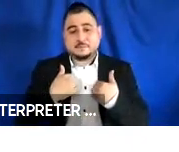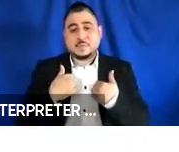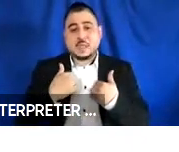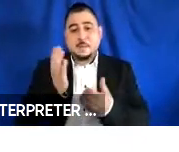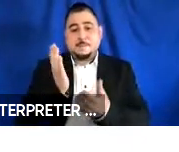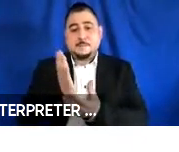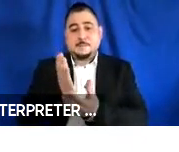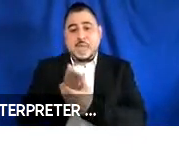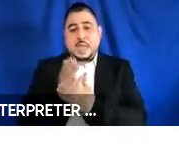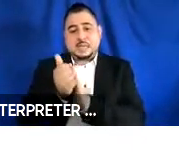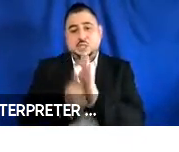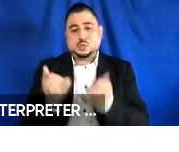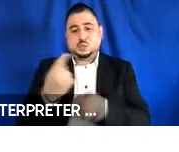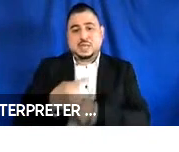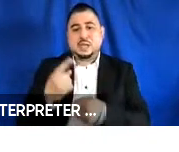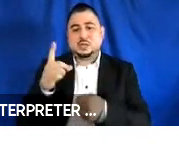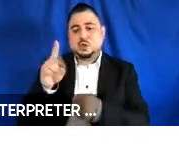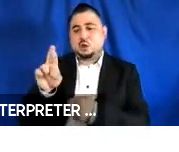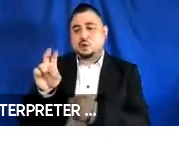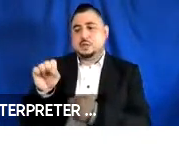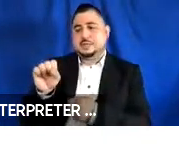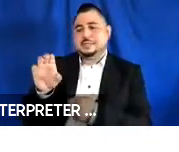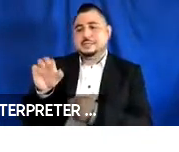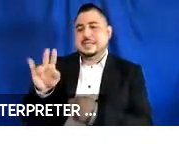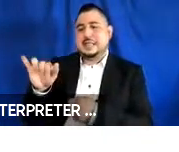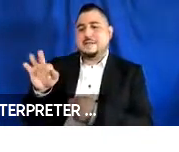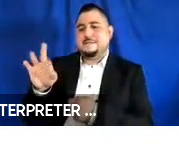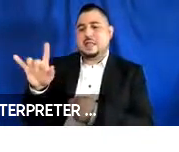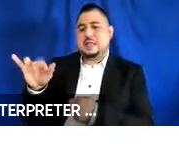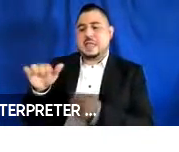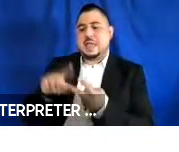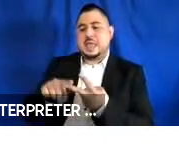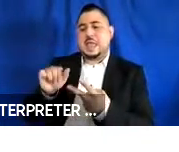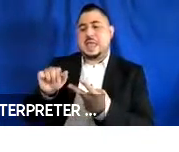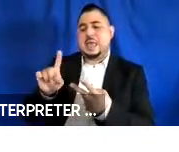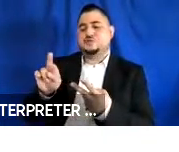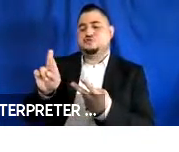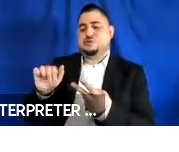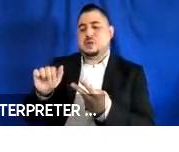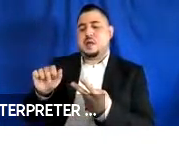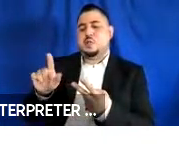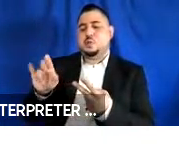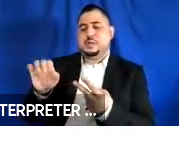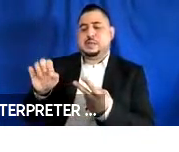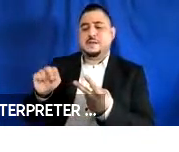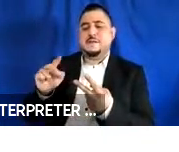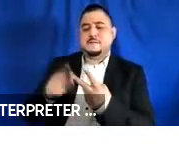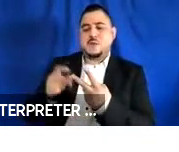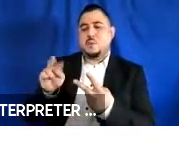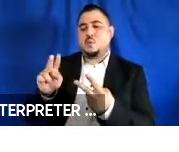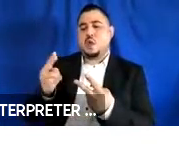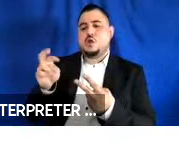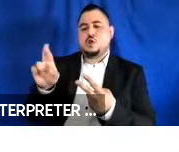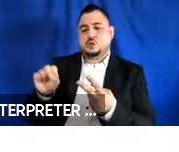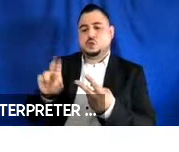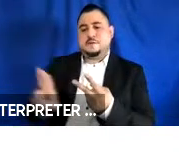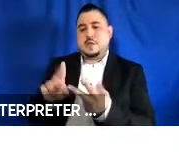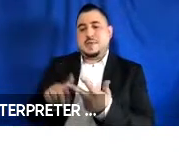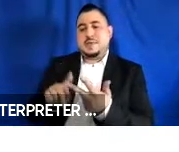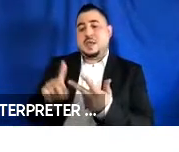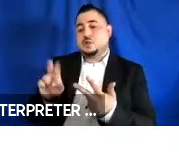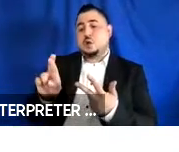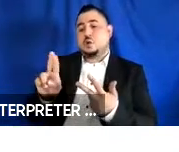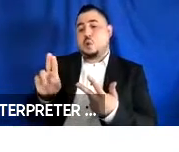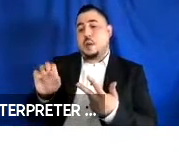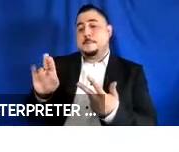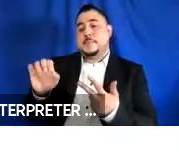hearing from Dr. Cecilia Fili and Andrea Lubin from Rutgers University. Next, we will hear from Dr. Robin Brewer